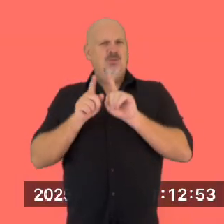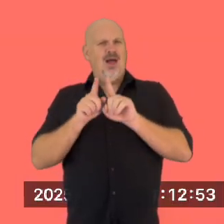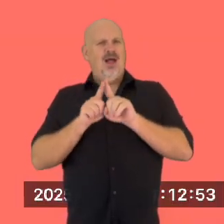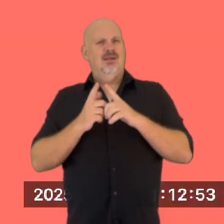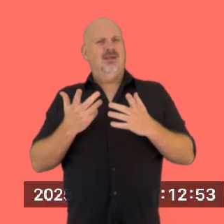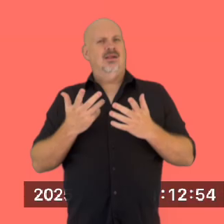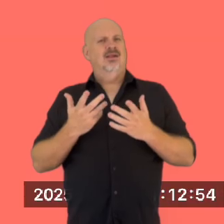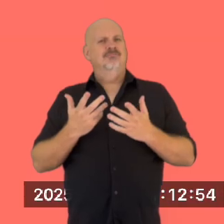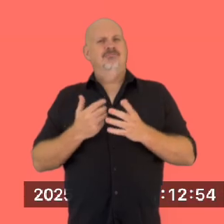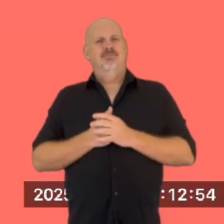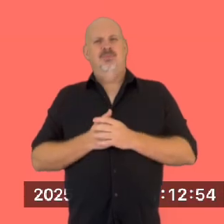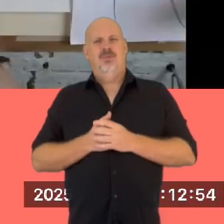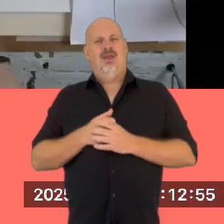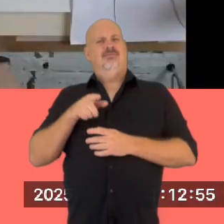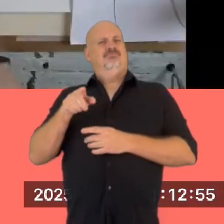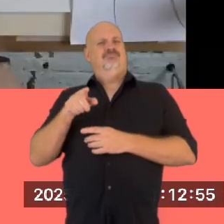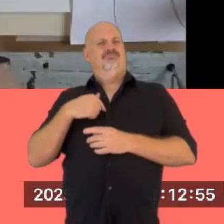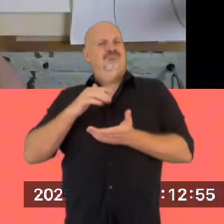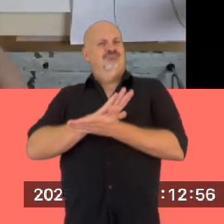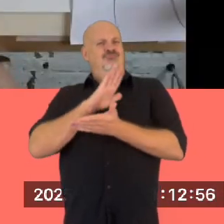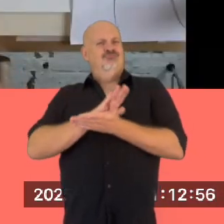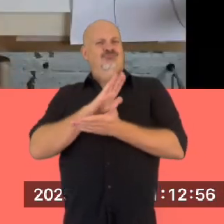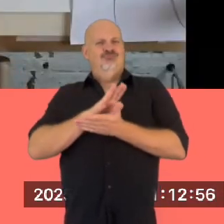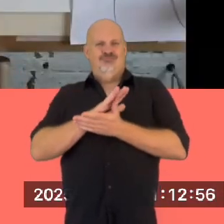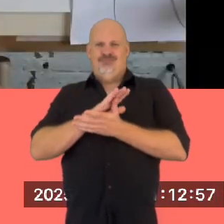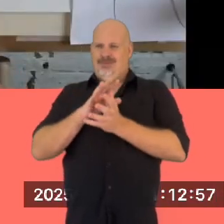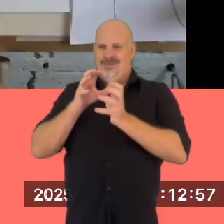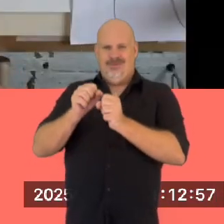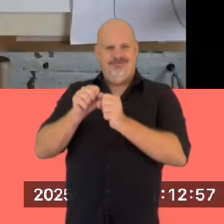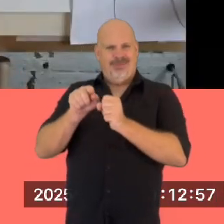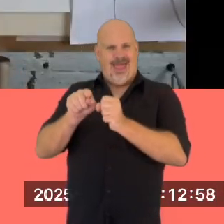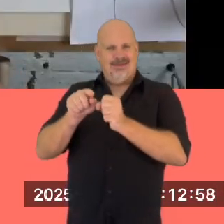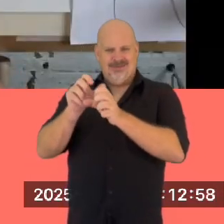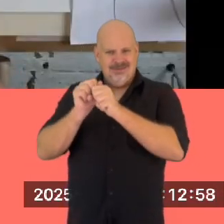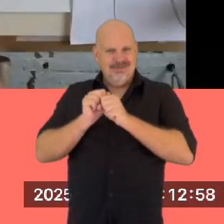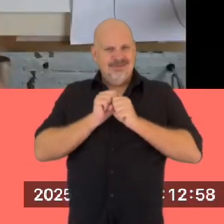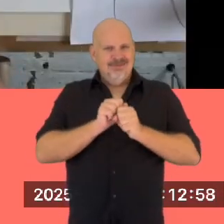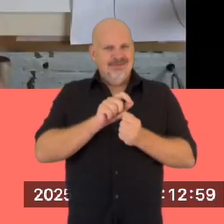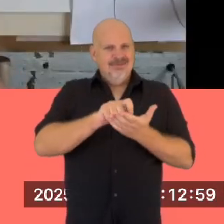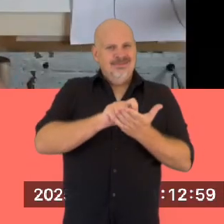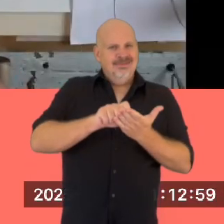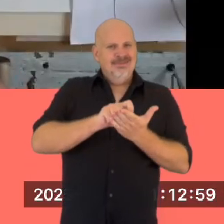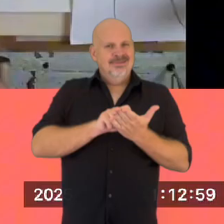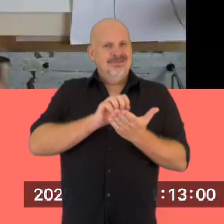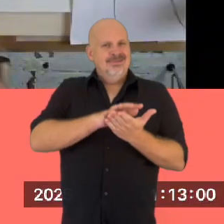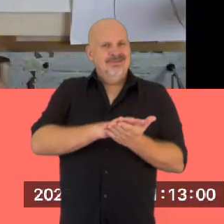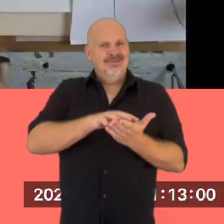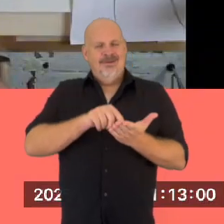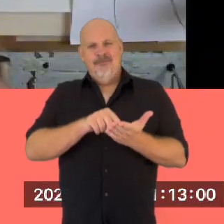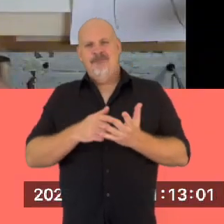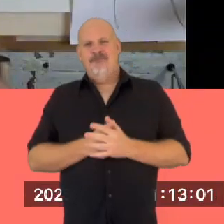as well. And I think that's what makes it a real kind of joy to try to capture.